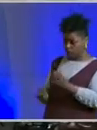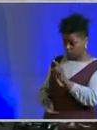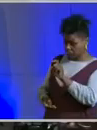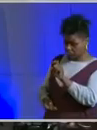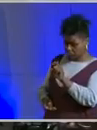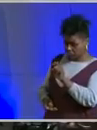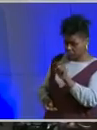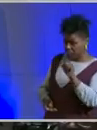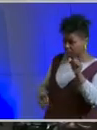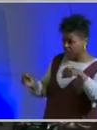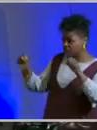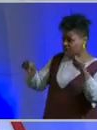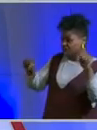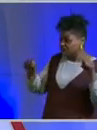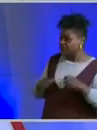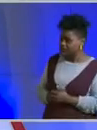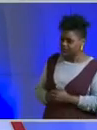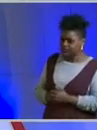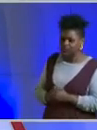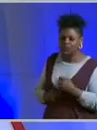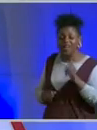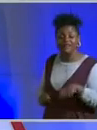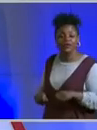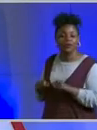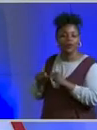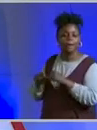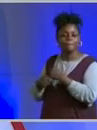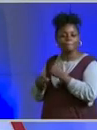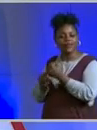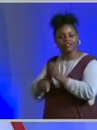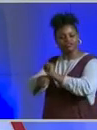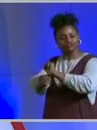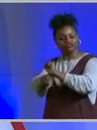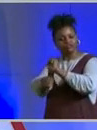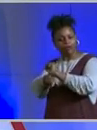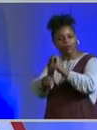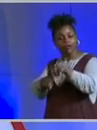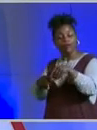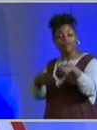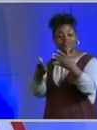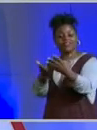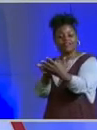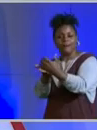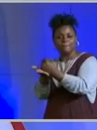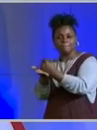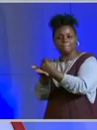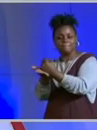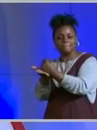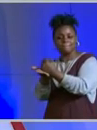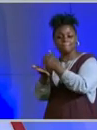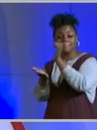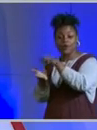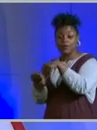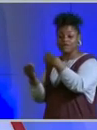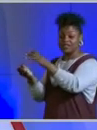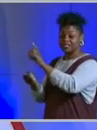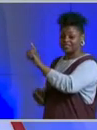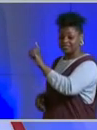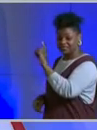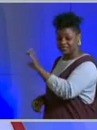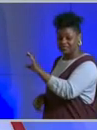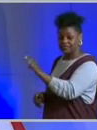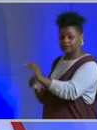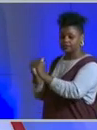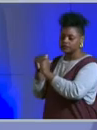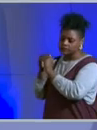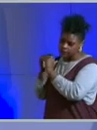Because we have to continue to create the jobs that will provide incomes that provide DC